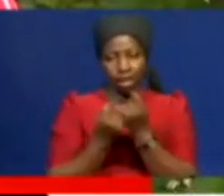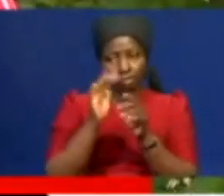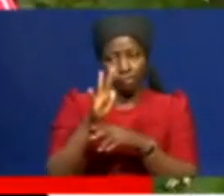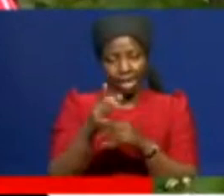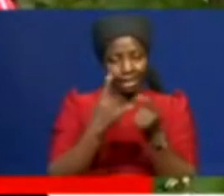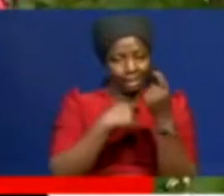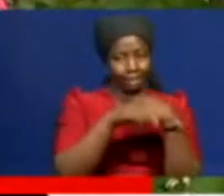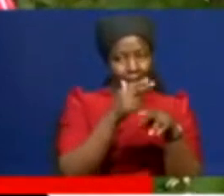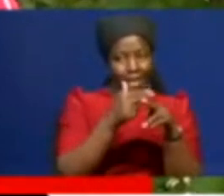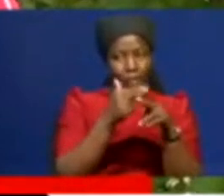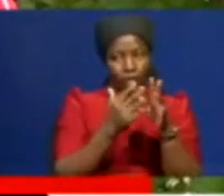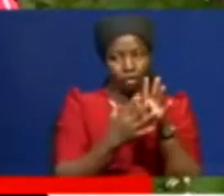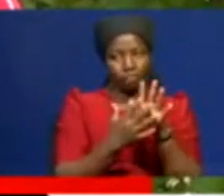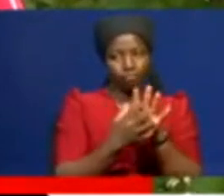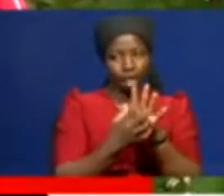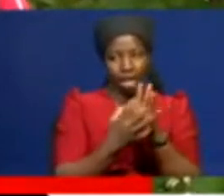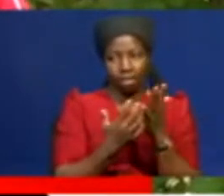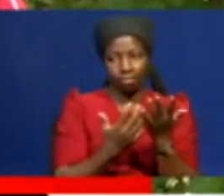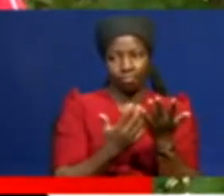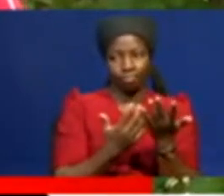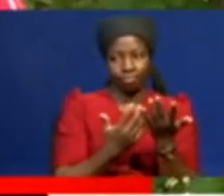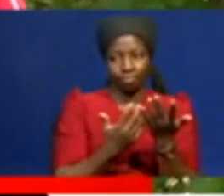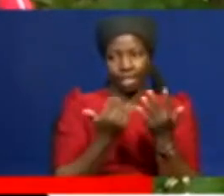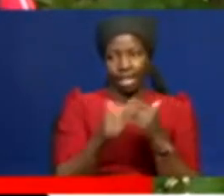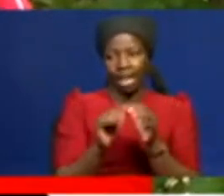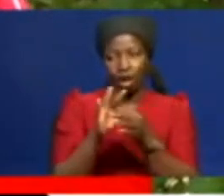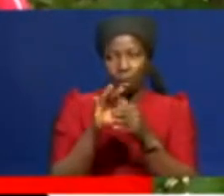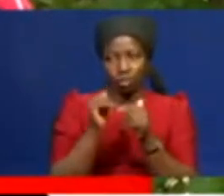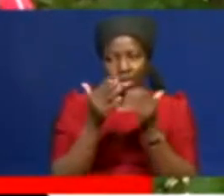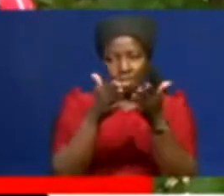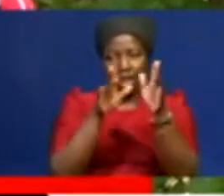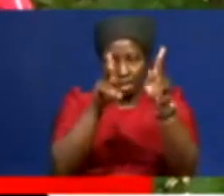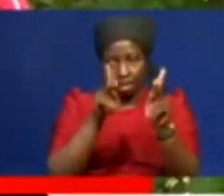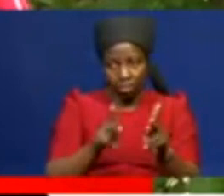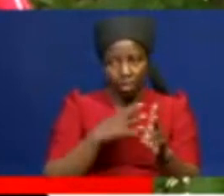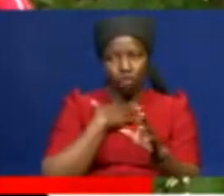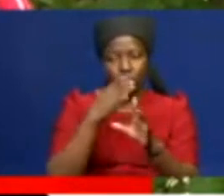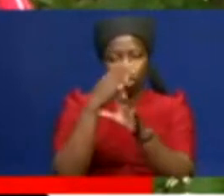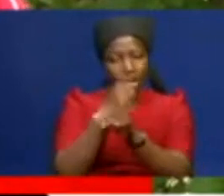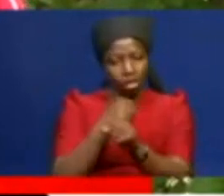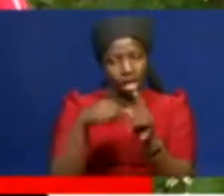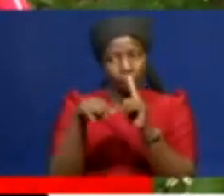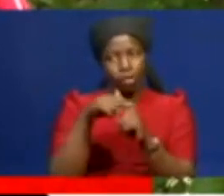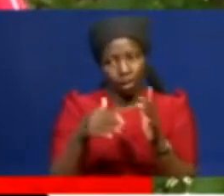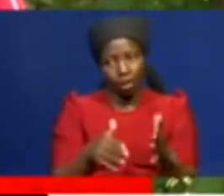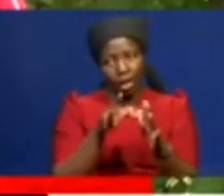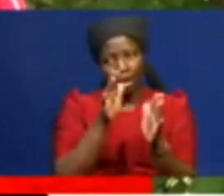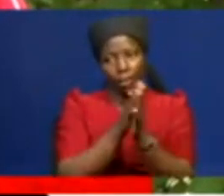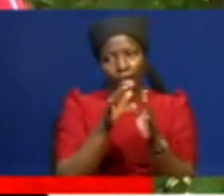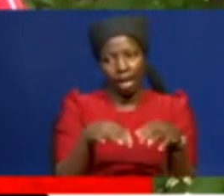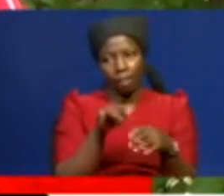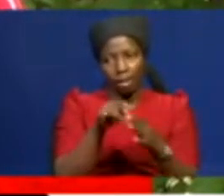the brand. So any corporate that is in Kisumu and who wants to associate positively with this club, this is an opportunity you can come on